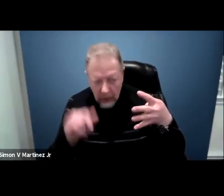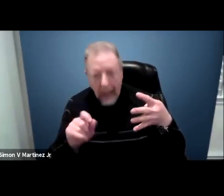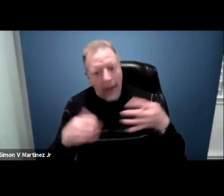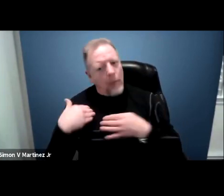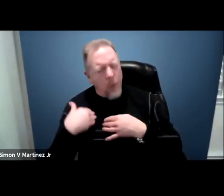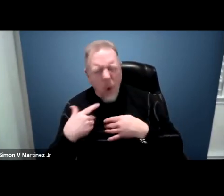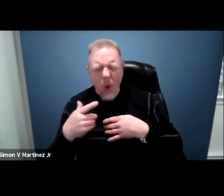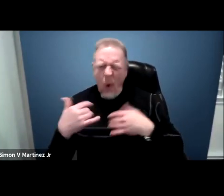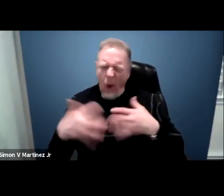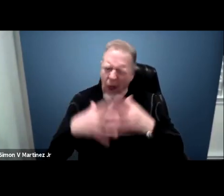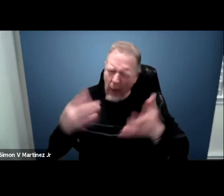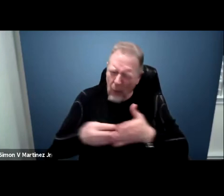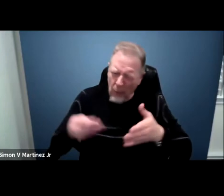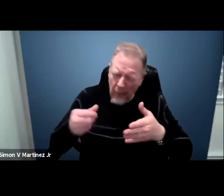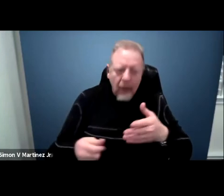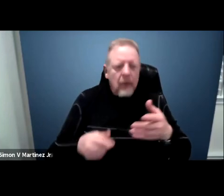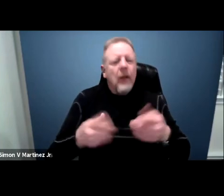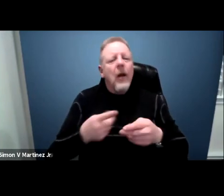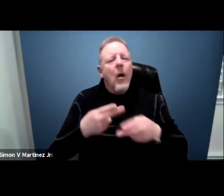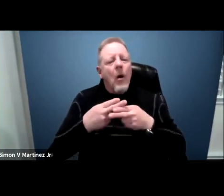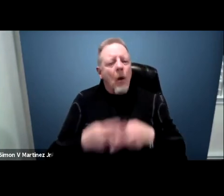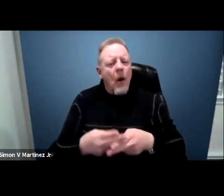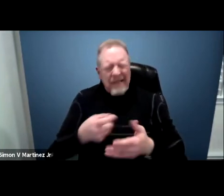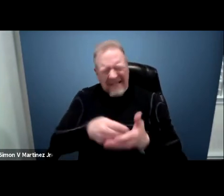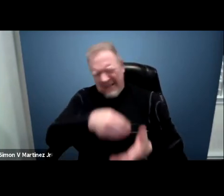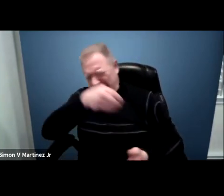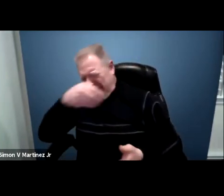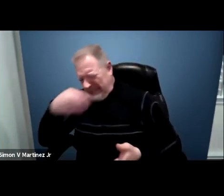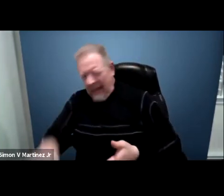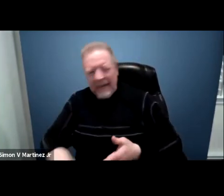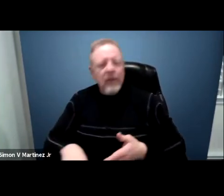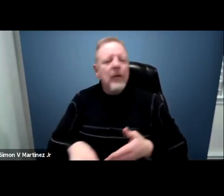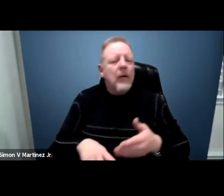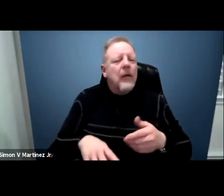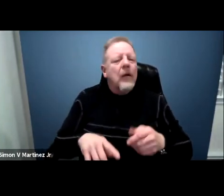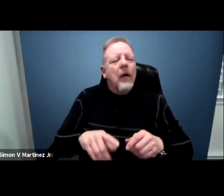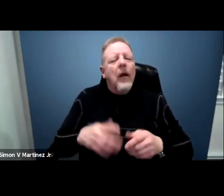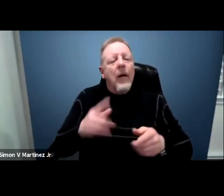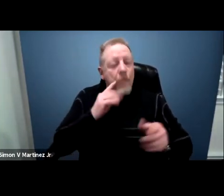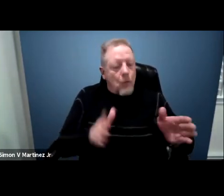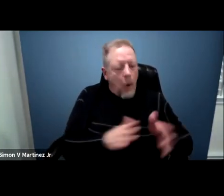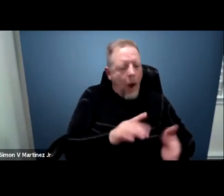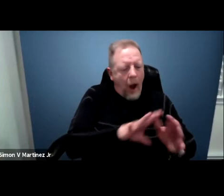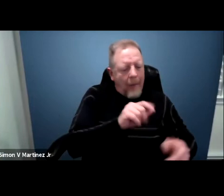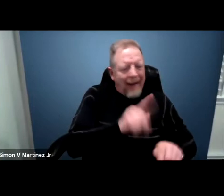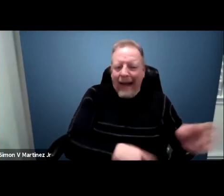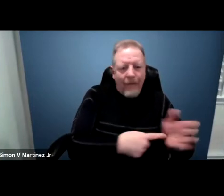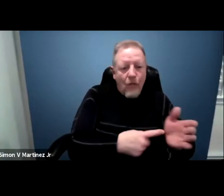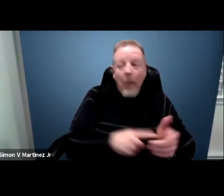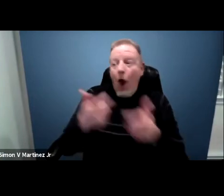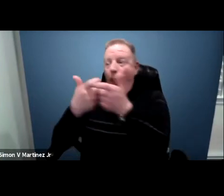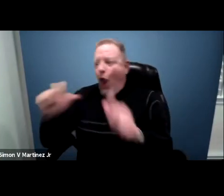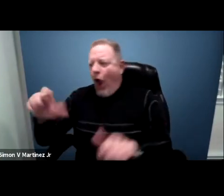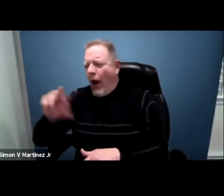looked at, something that's very costly would be looked at differently for a smaller company versus a much